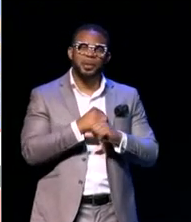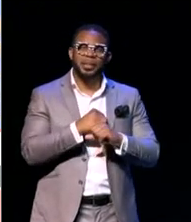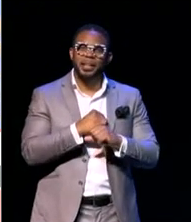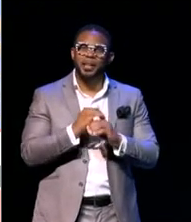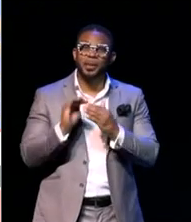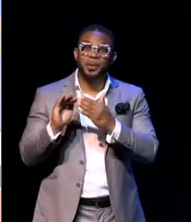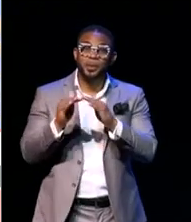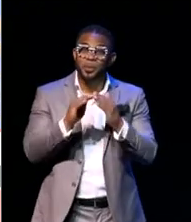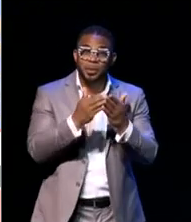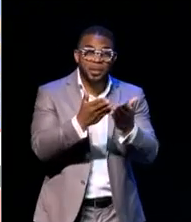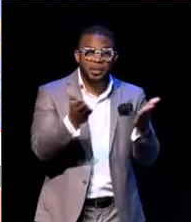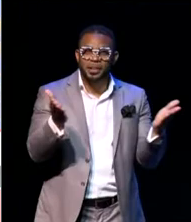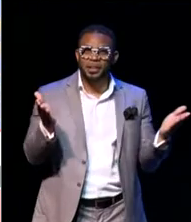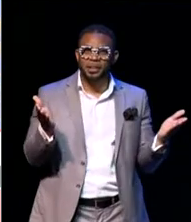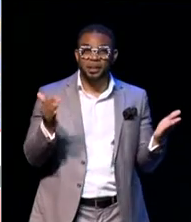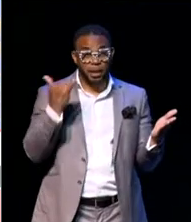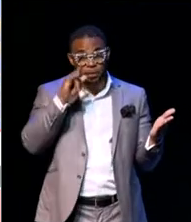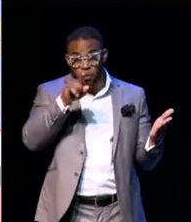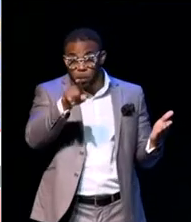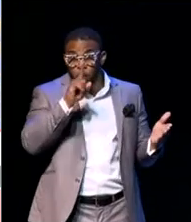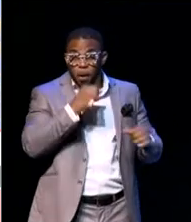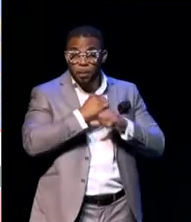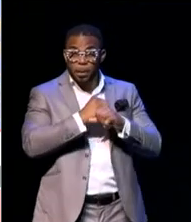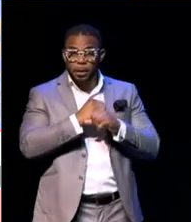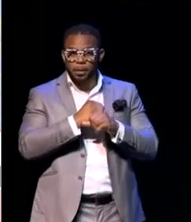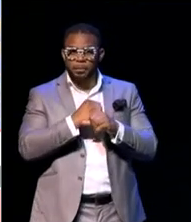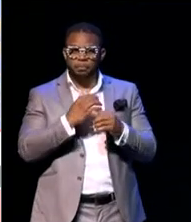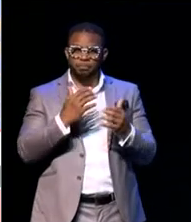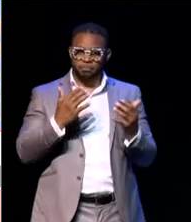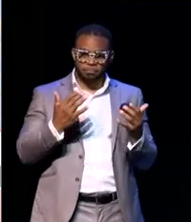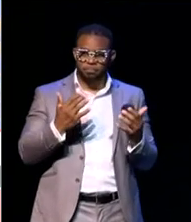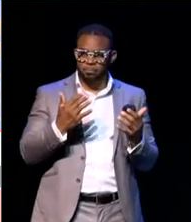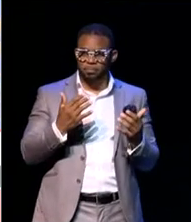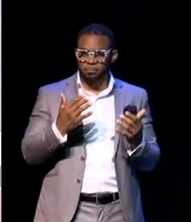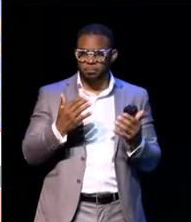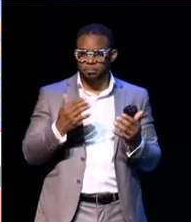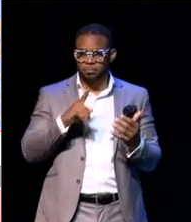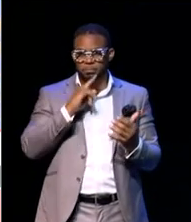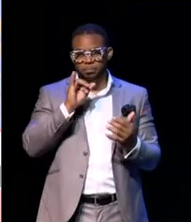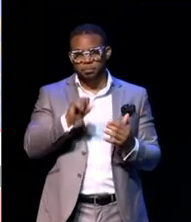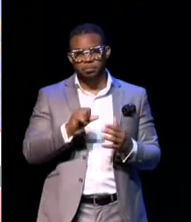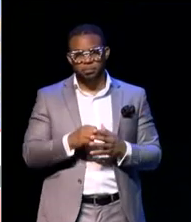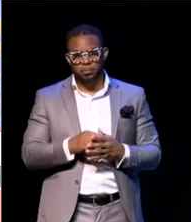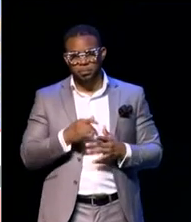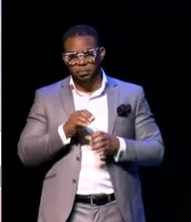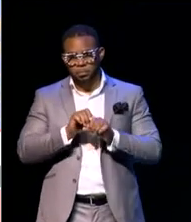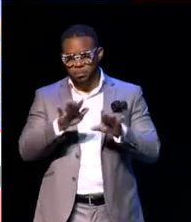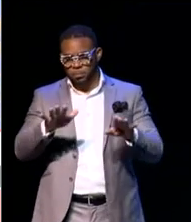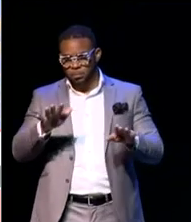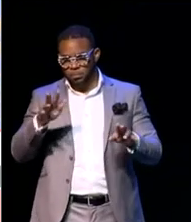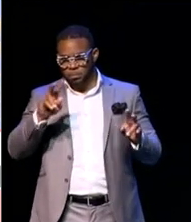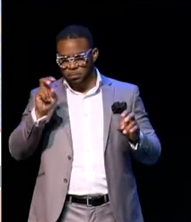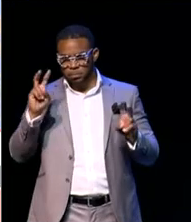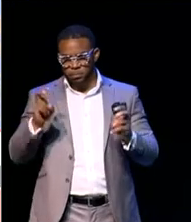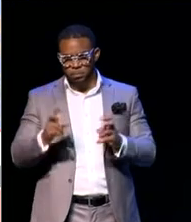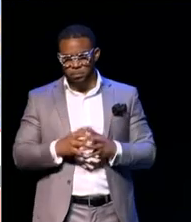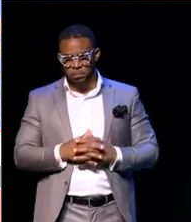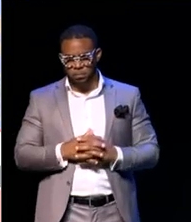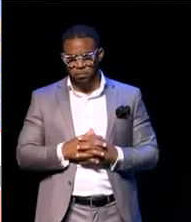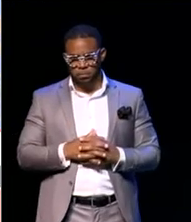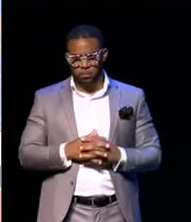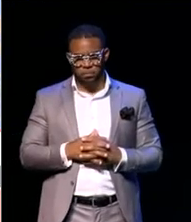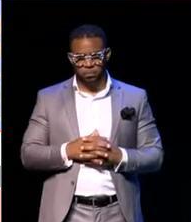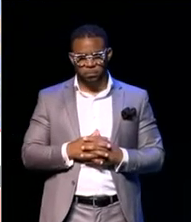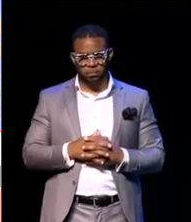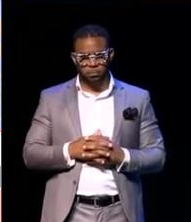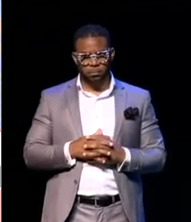the community. So if you're protected, you don't allow the virus to spread to another person. So